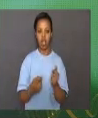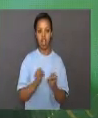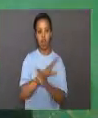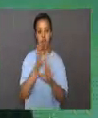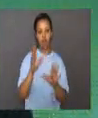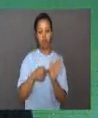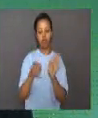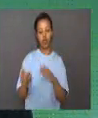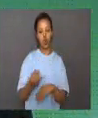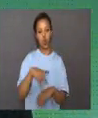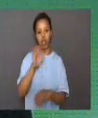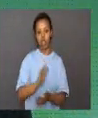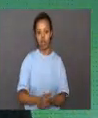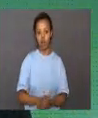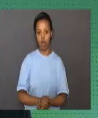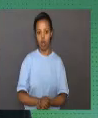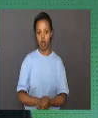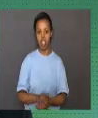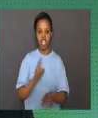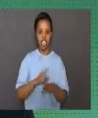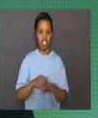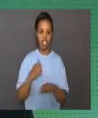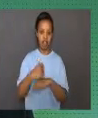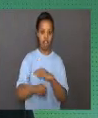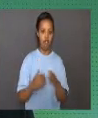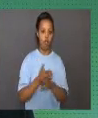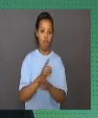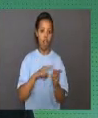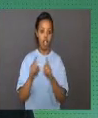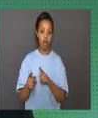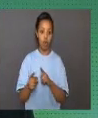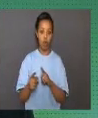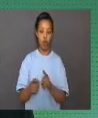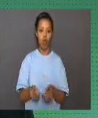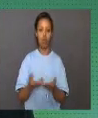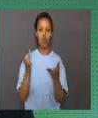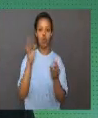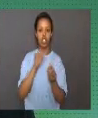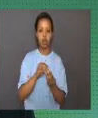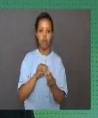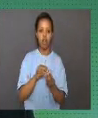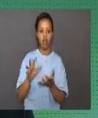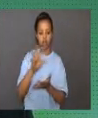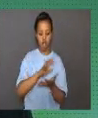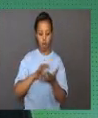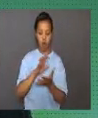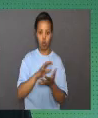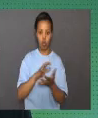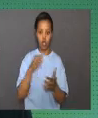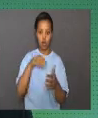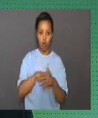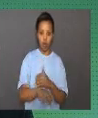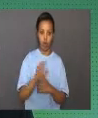carbon. As time passed, more compounds contained the